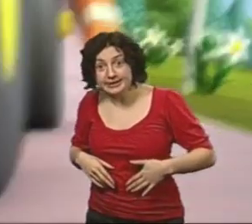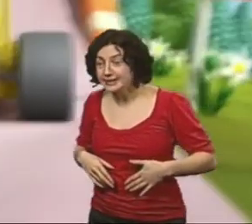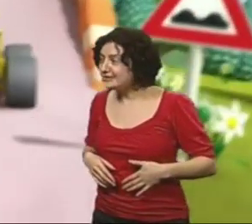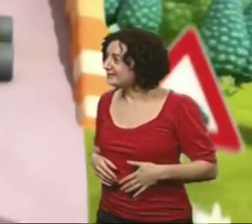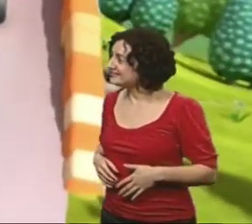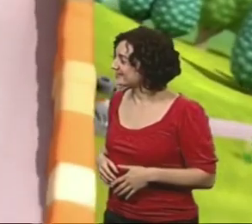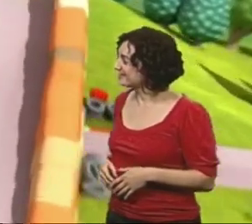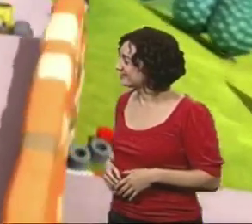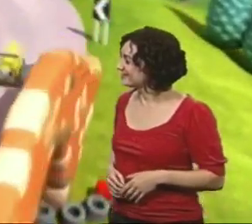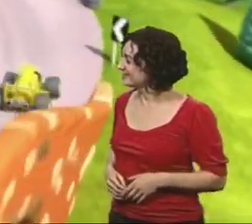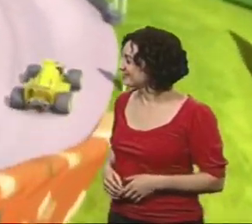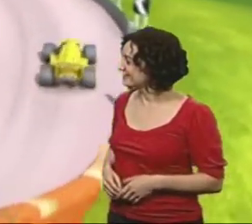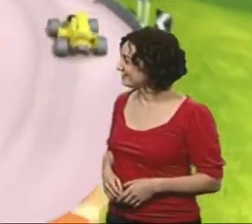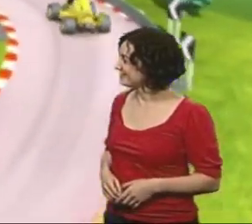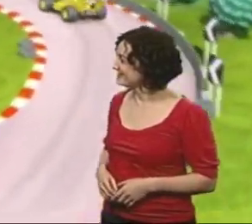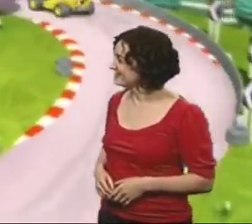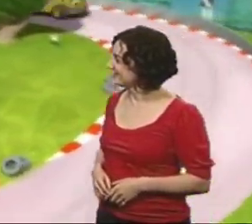Done.